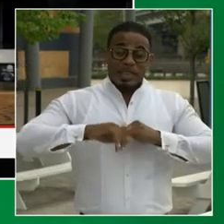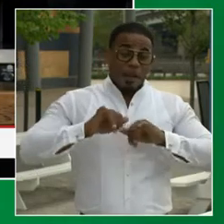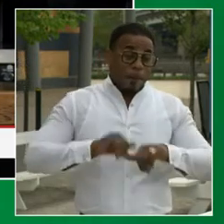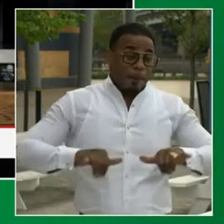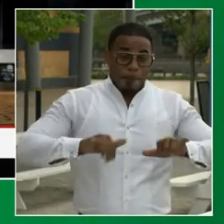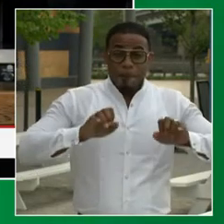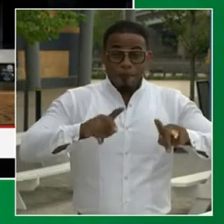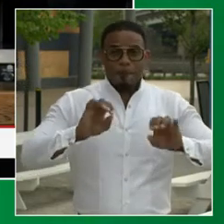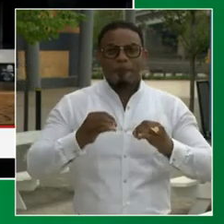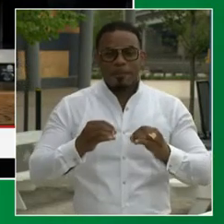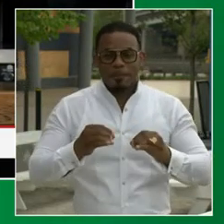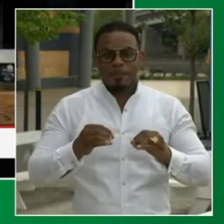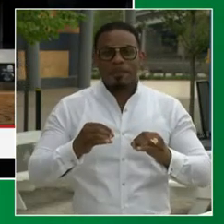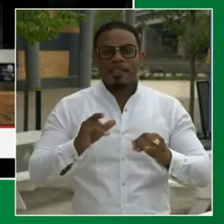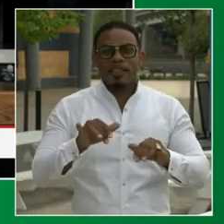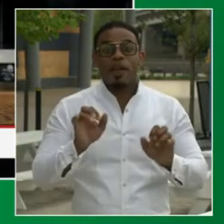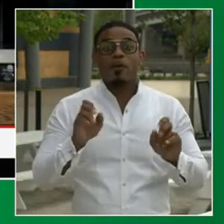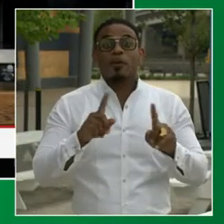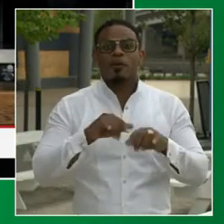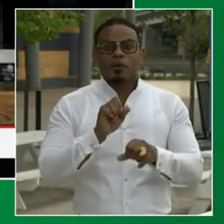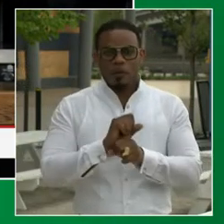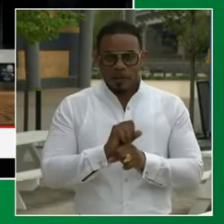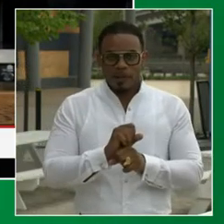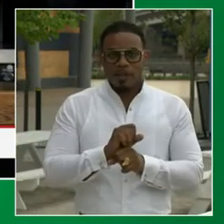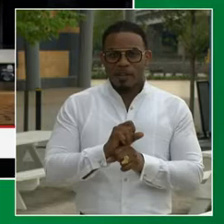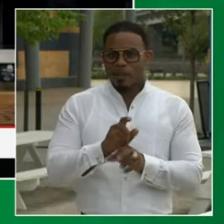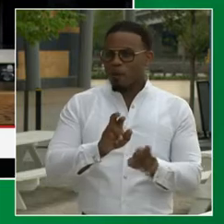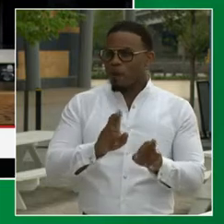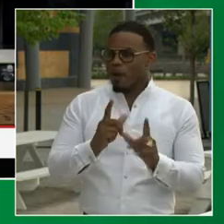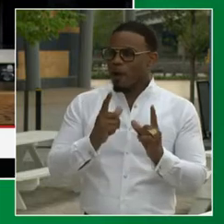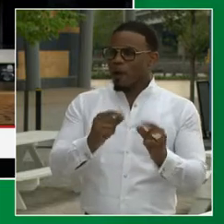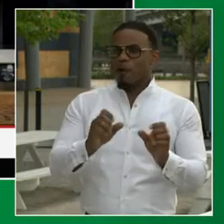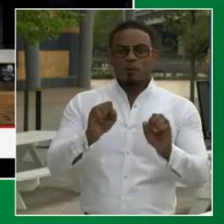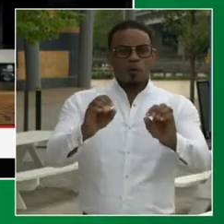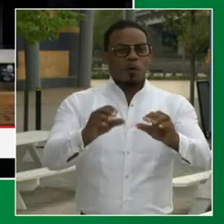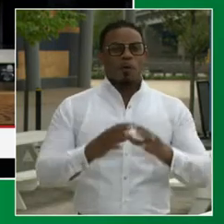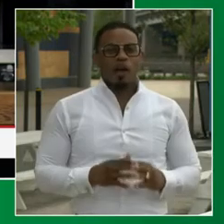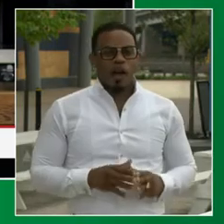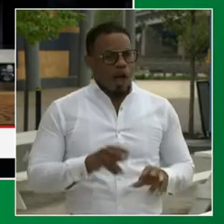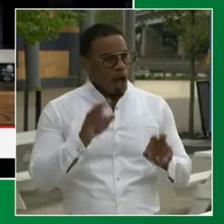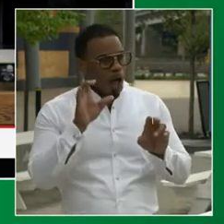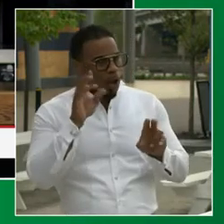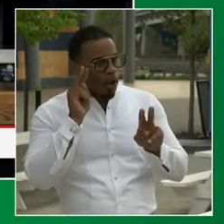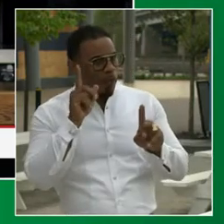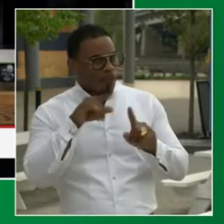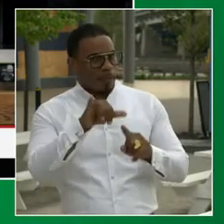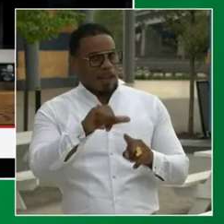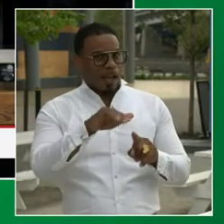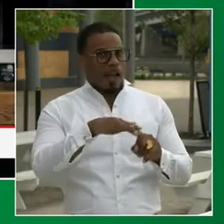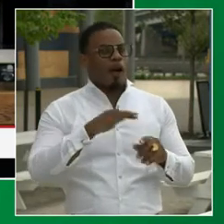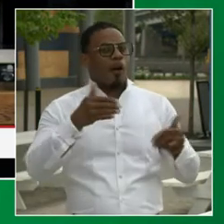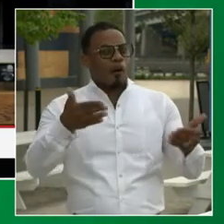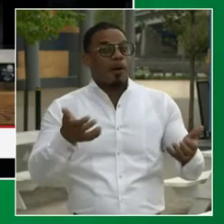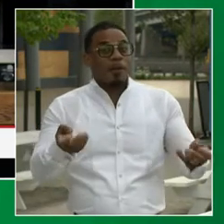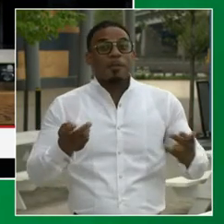return to the office, that return to work, that you're ready to go. So look for that on